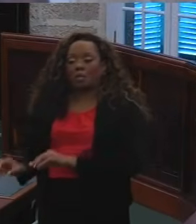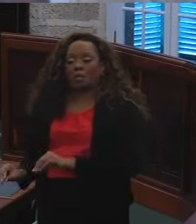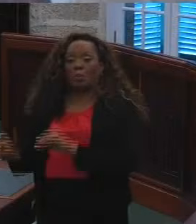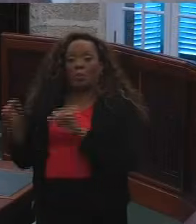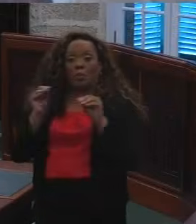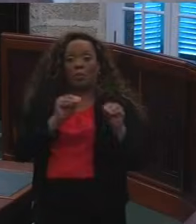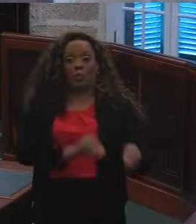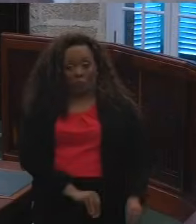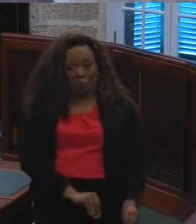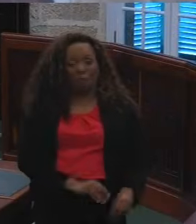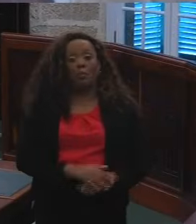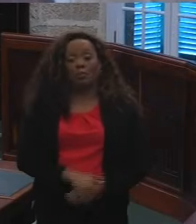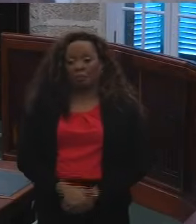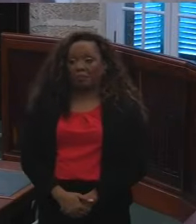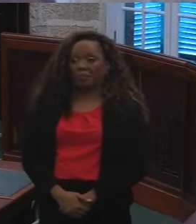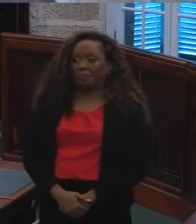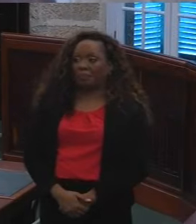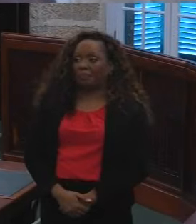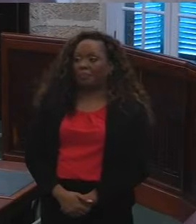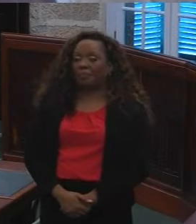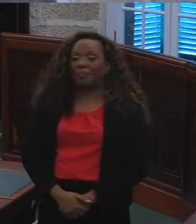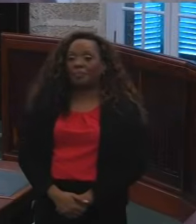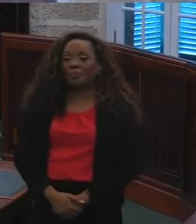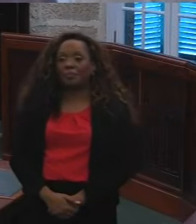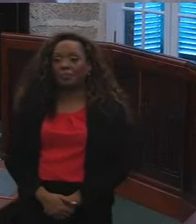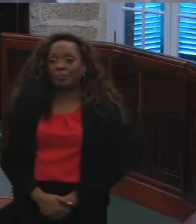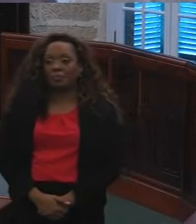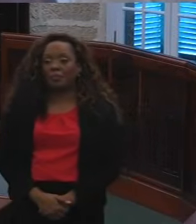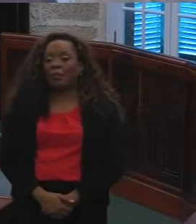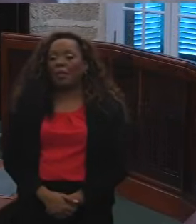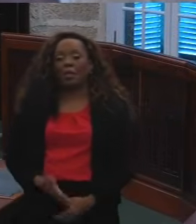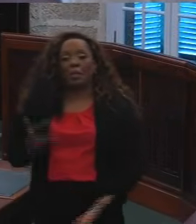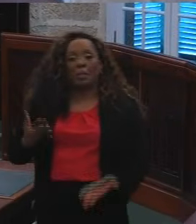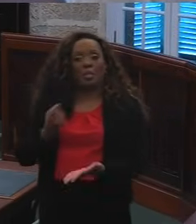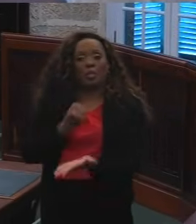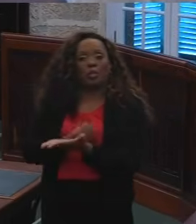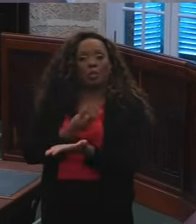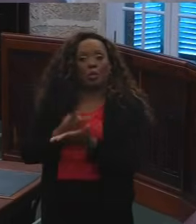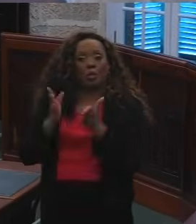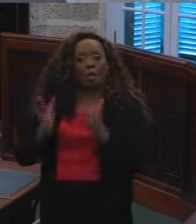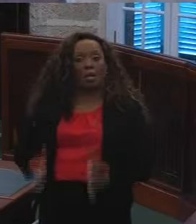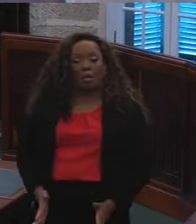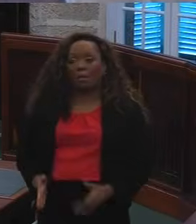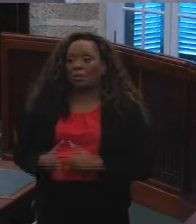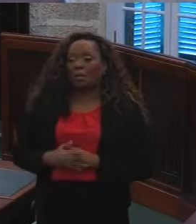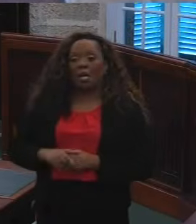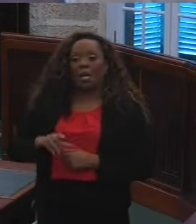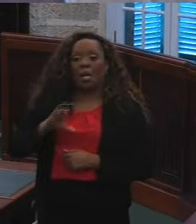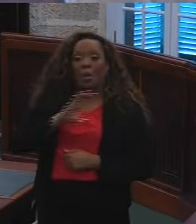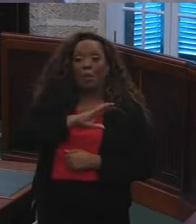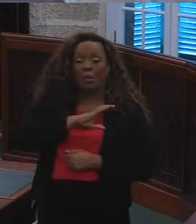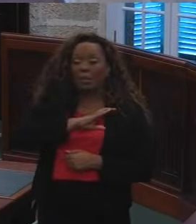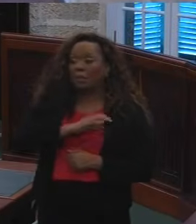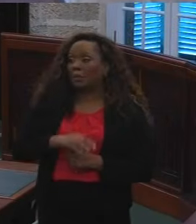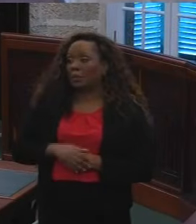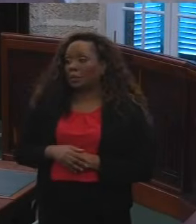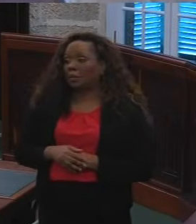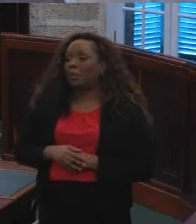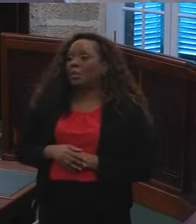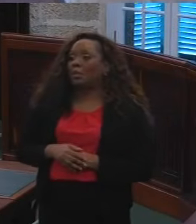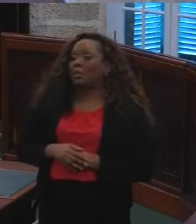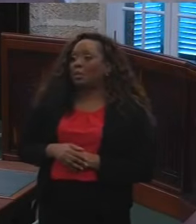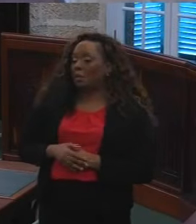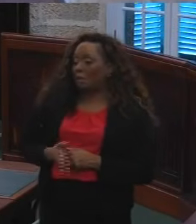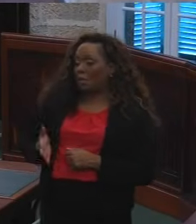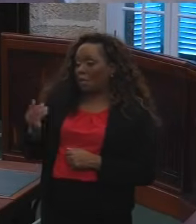by their representative, which is a social worker, a police officer, shall, with the consent of an older person, or